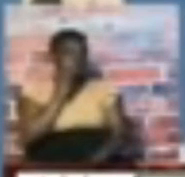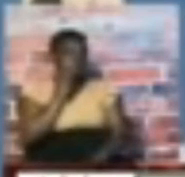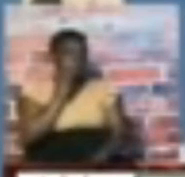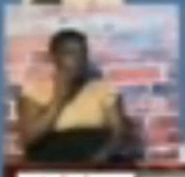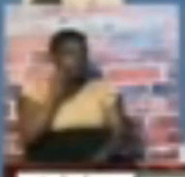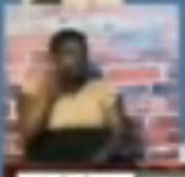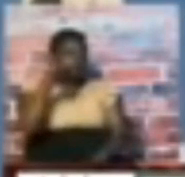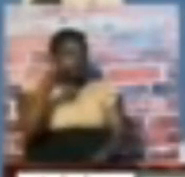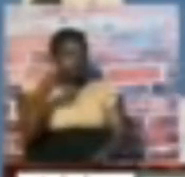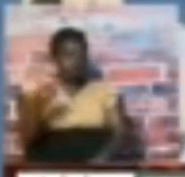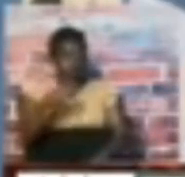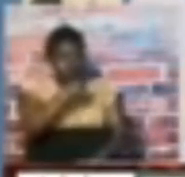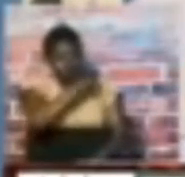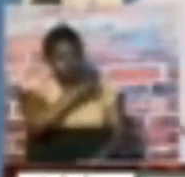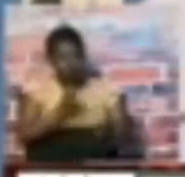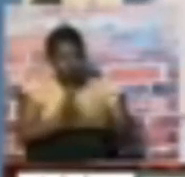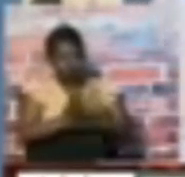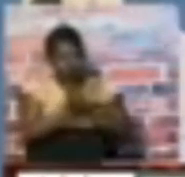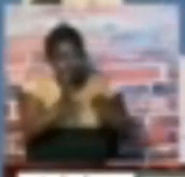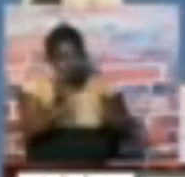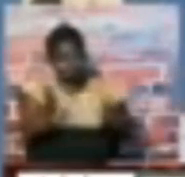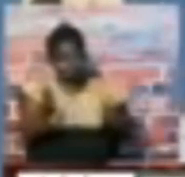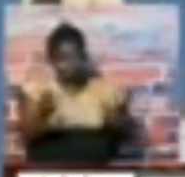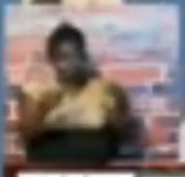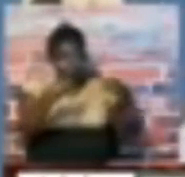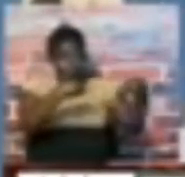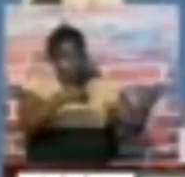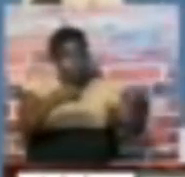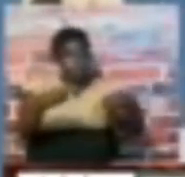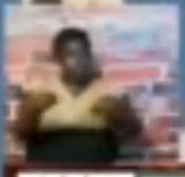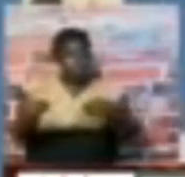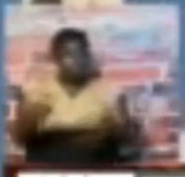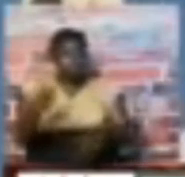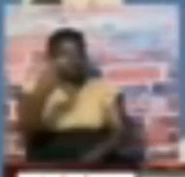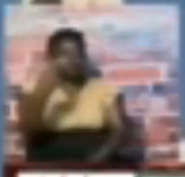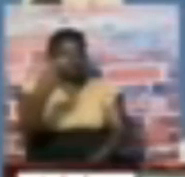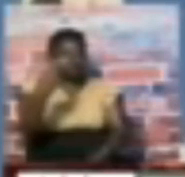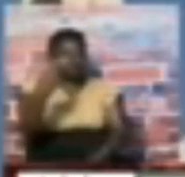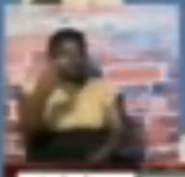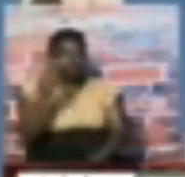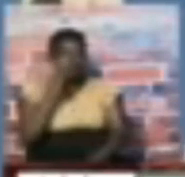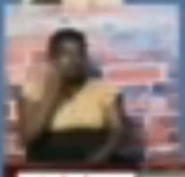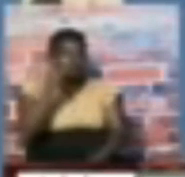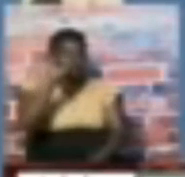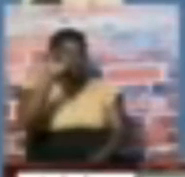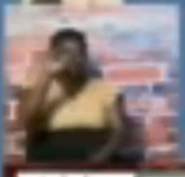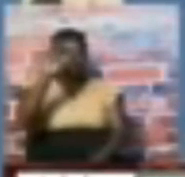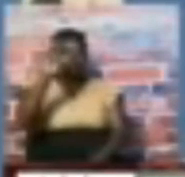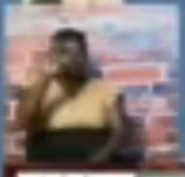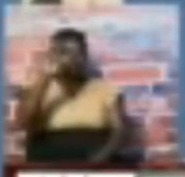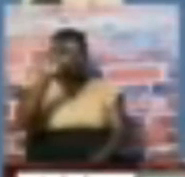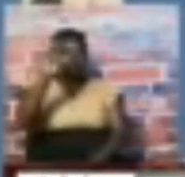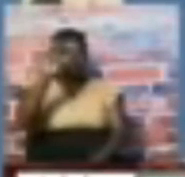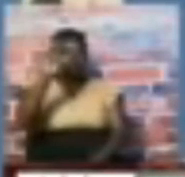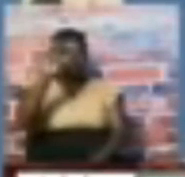Dolce Vita General Merchandise, 2 million shillings. IBM Global, 2 million shillings.